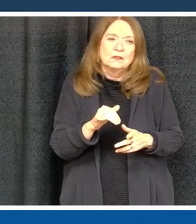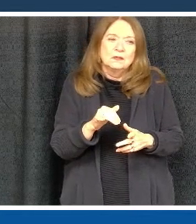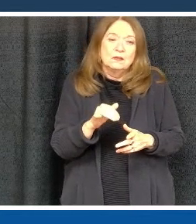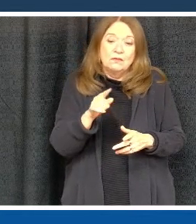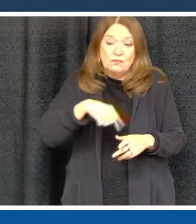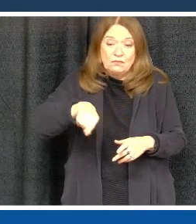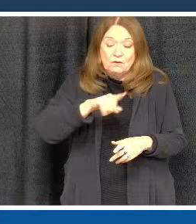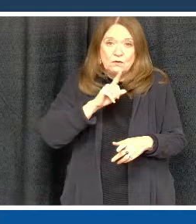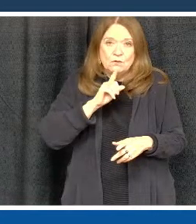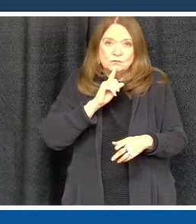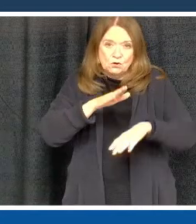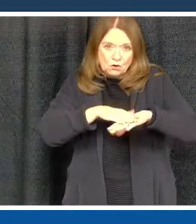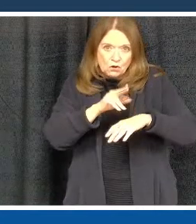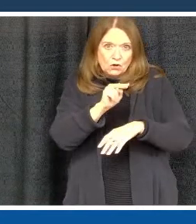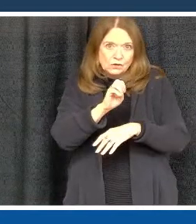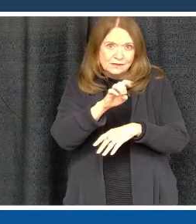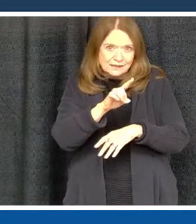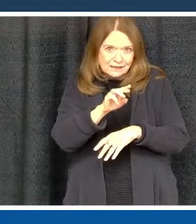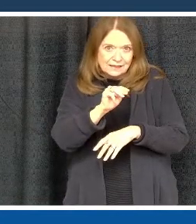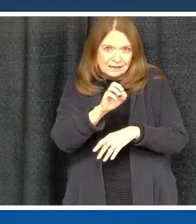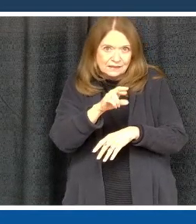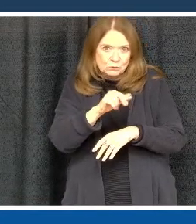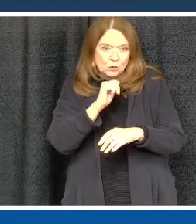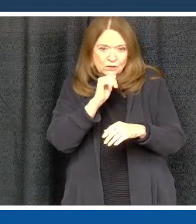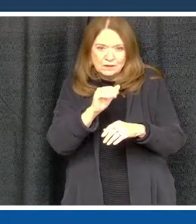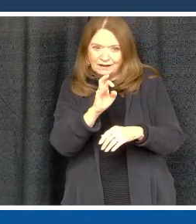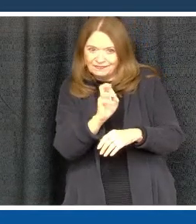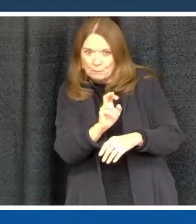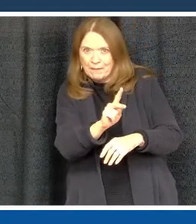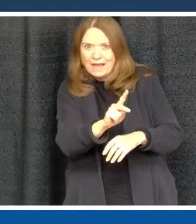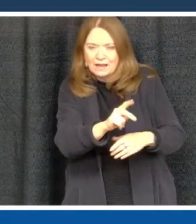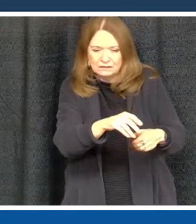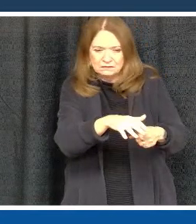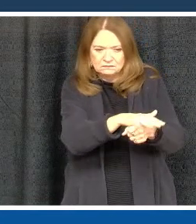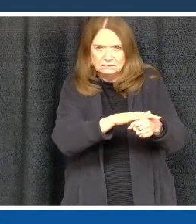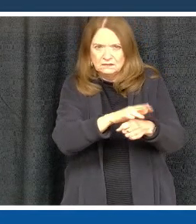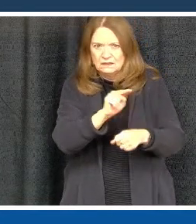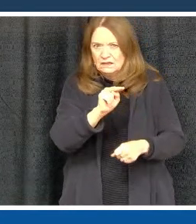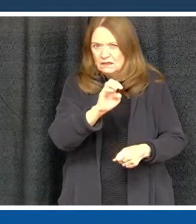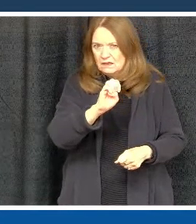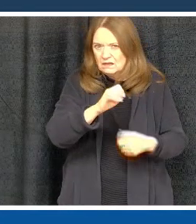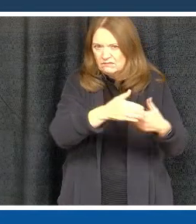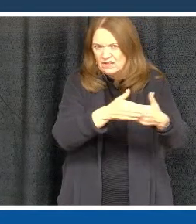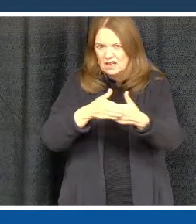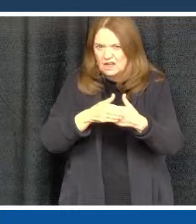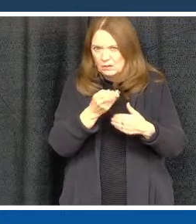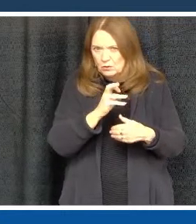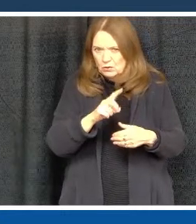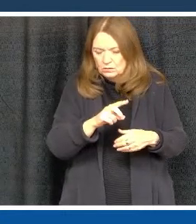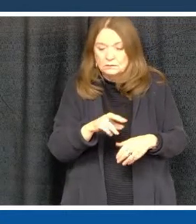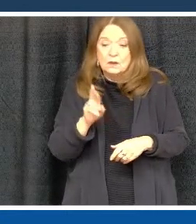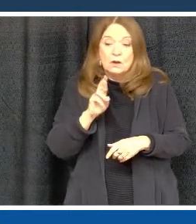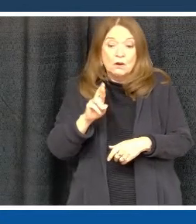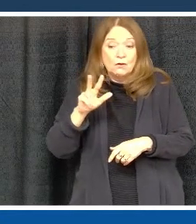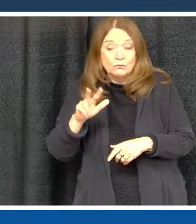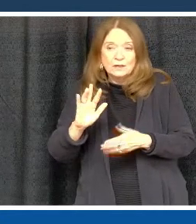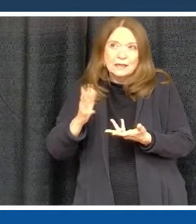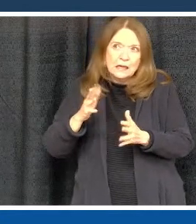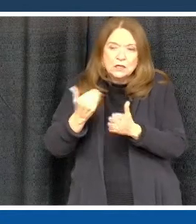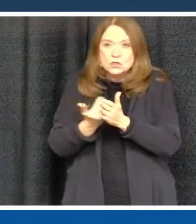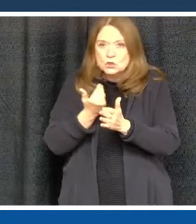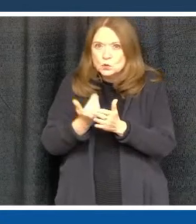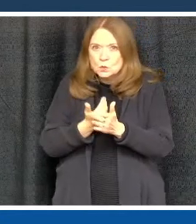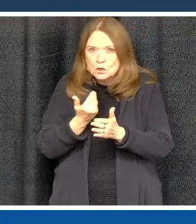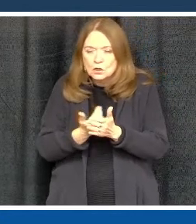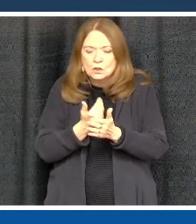those are on Needmore Road and not at the back of a neighborhood. Again, with R3 sort of being newer, we'll